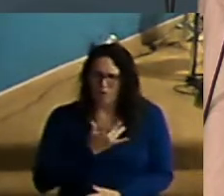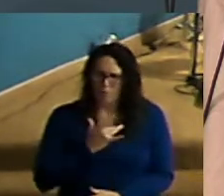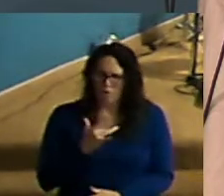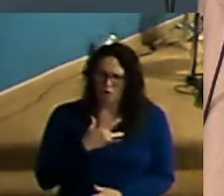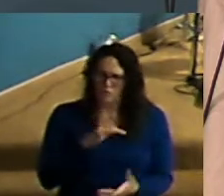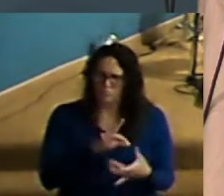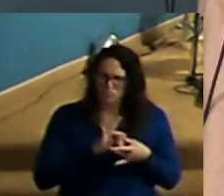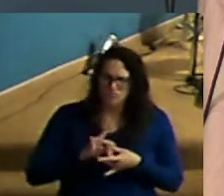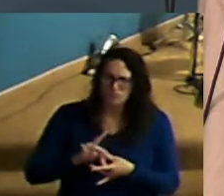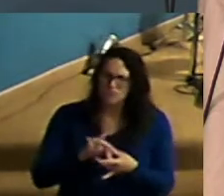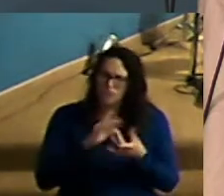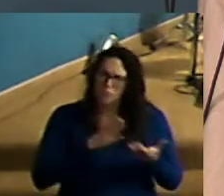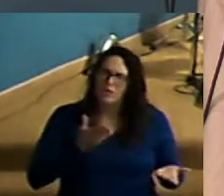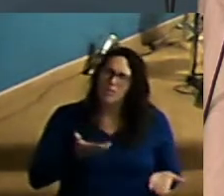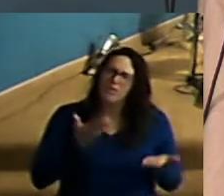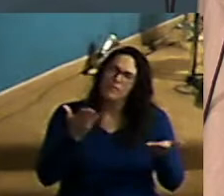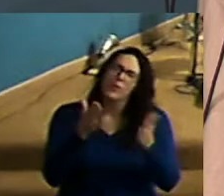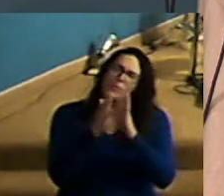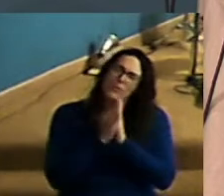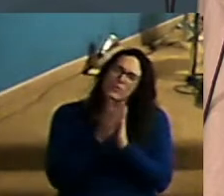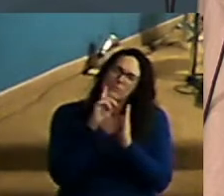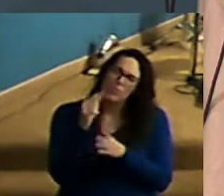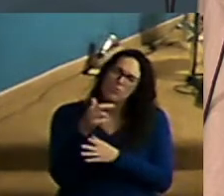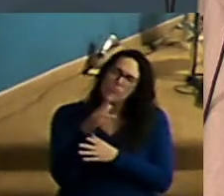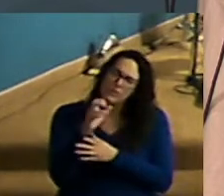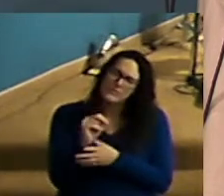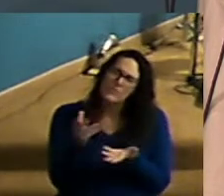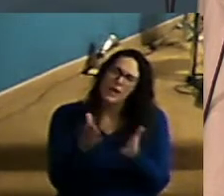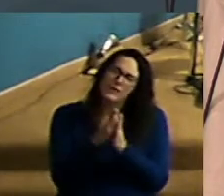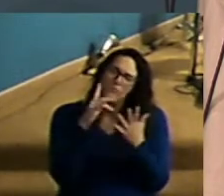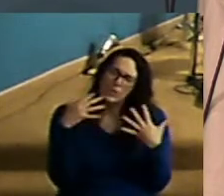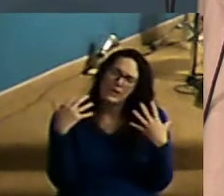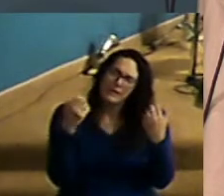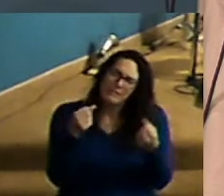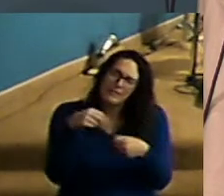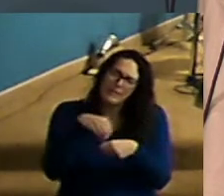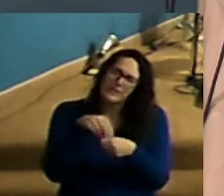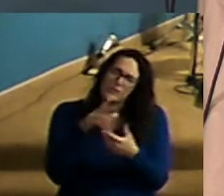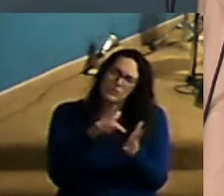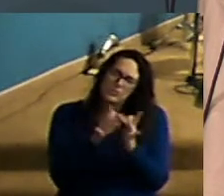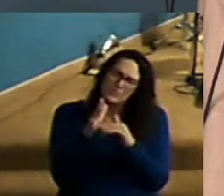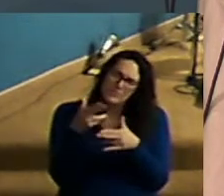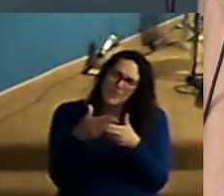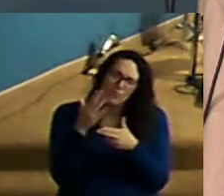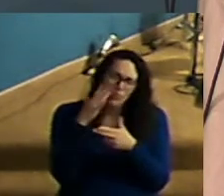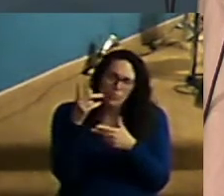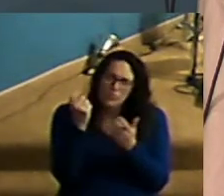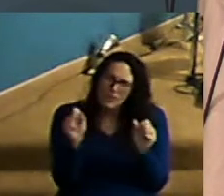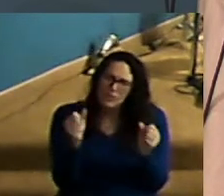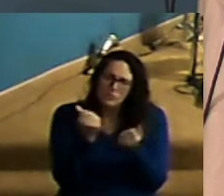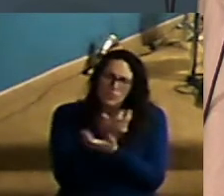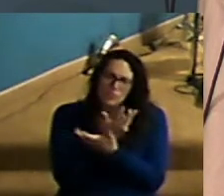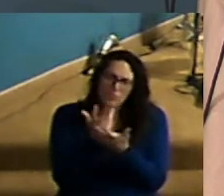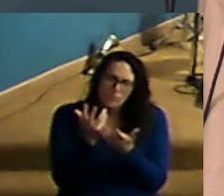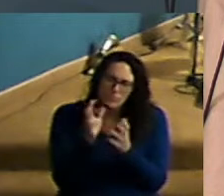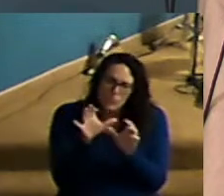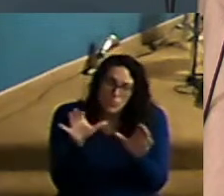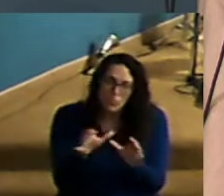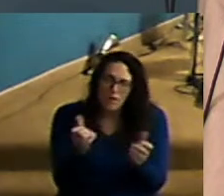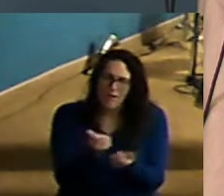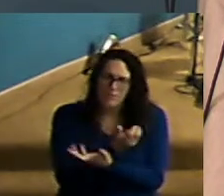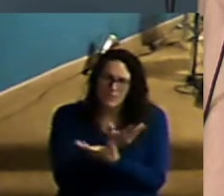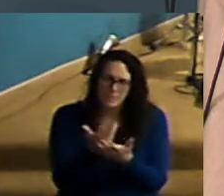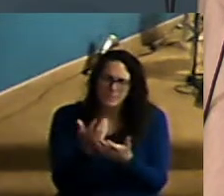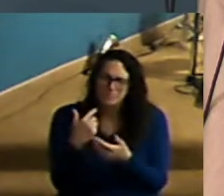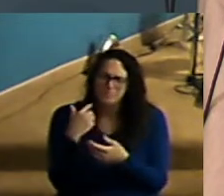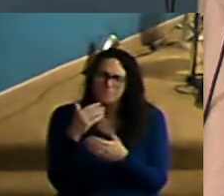prayer for grace and ask for healing in the name of Jesus, knowing you can do all things. Lord, we pray for our